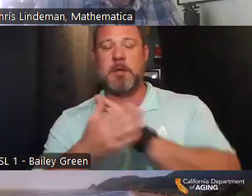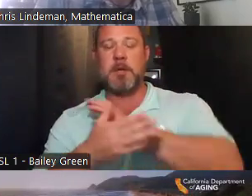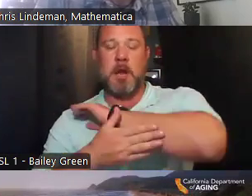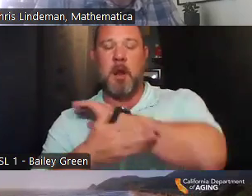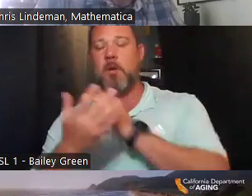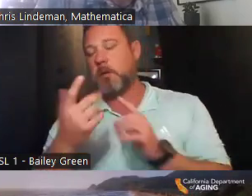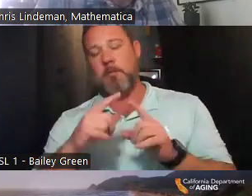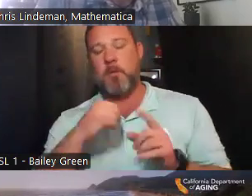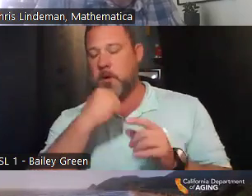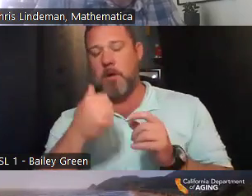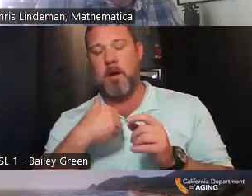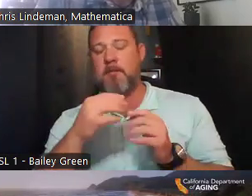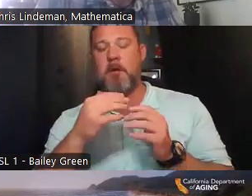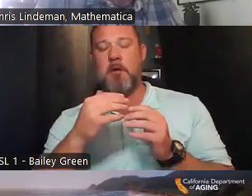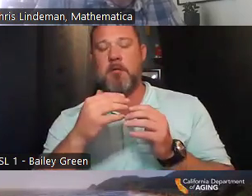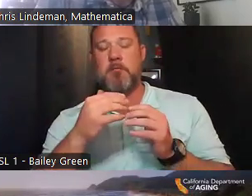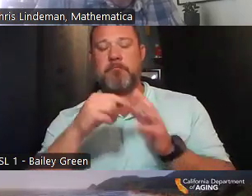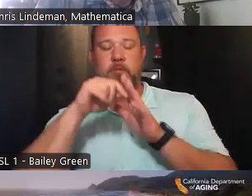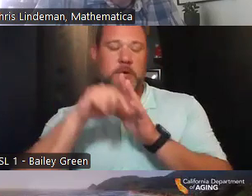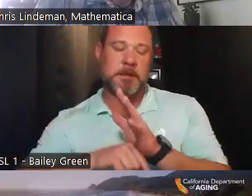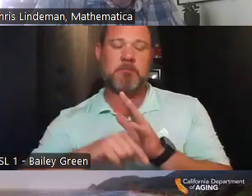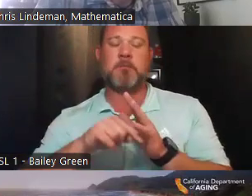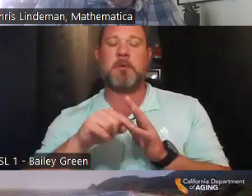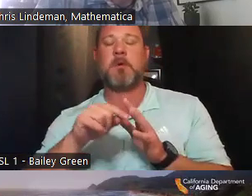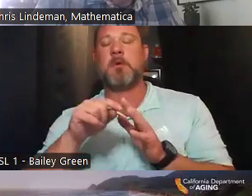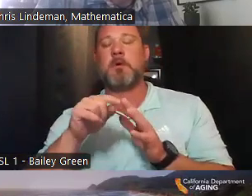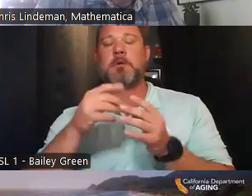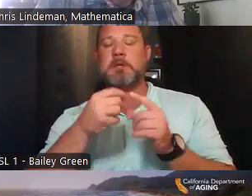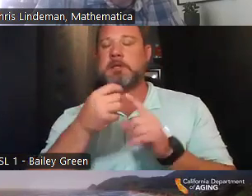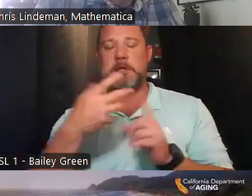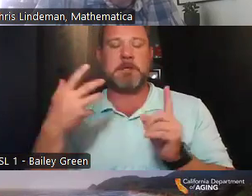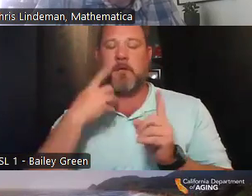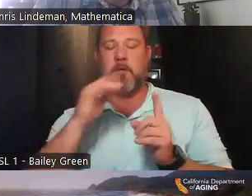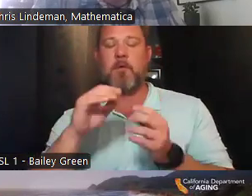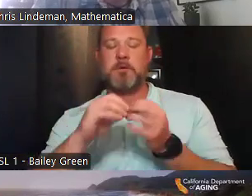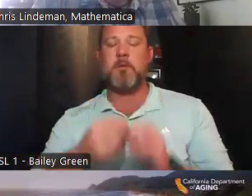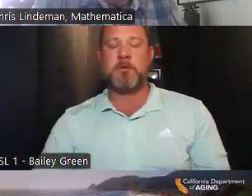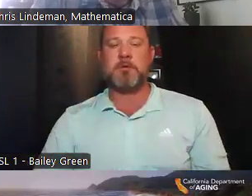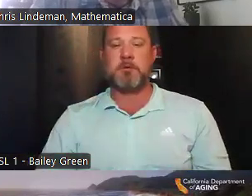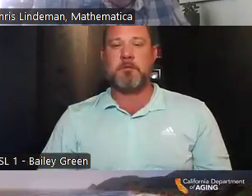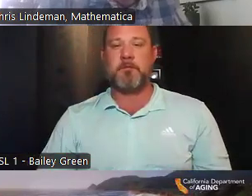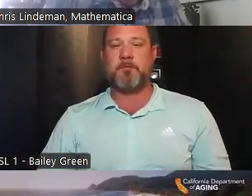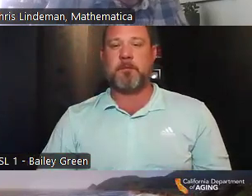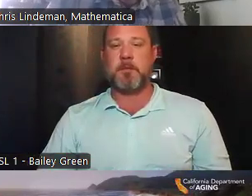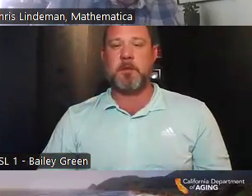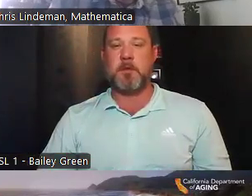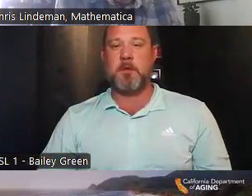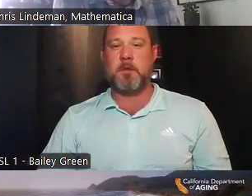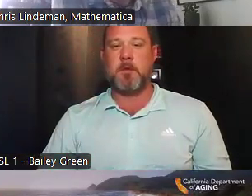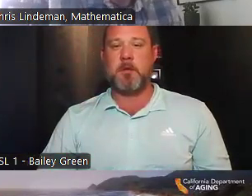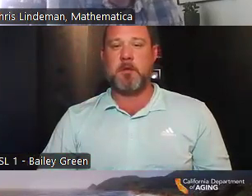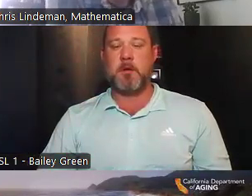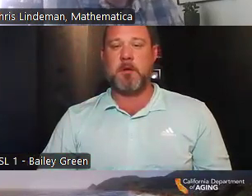yeah, again, we don't have a finer grain of detail for those numbers within the counties themselves, at least in this version.